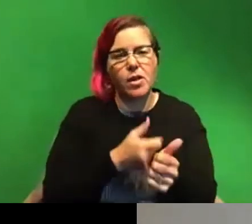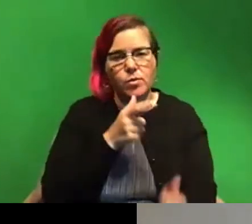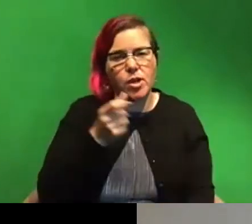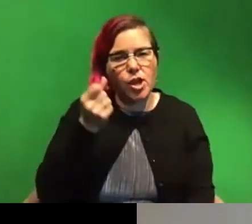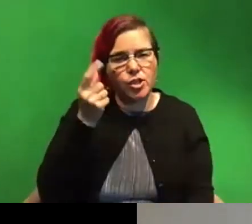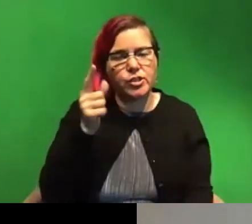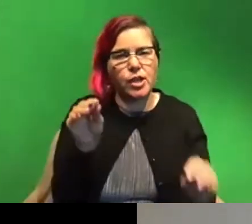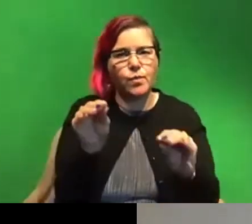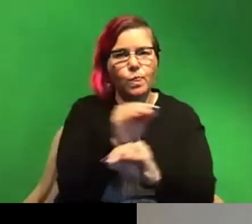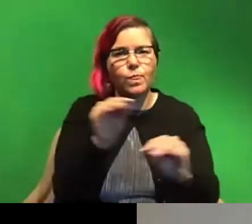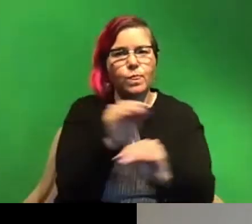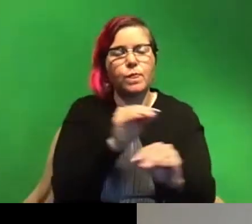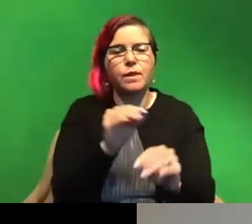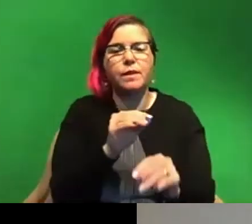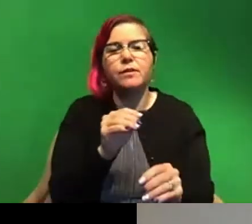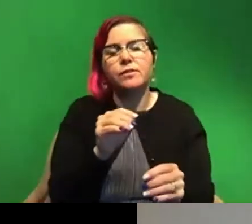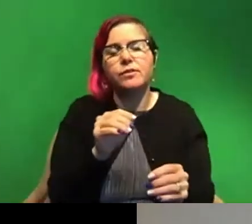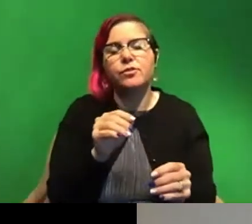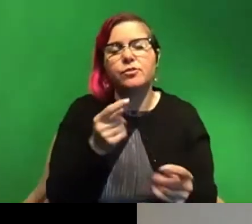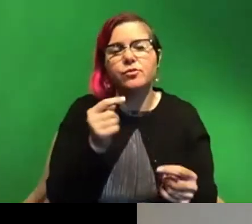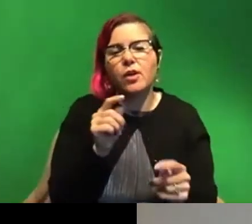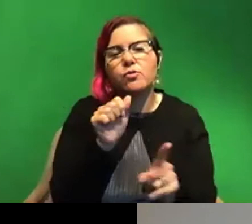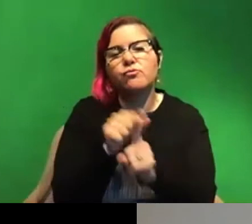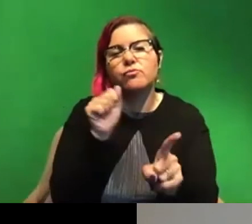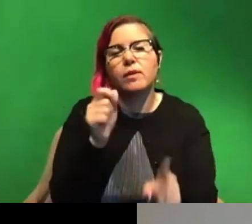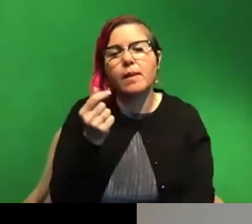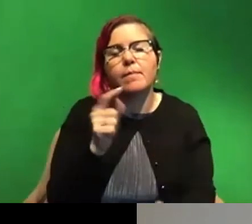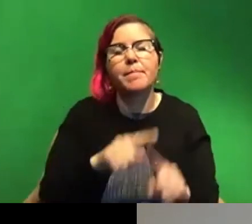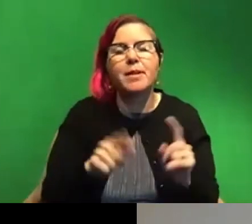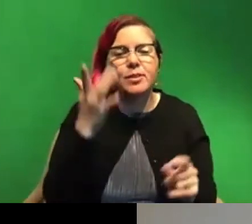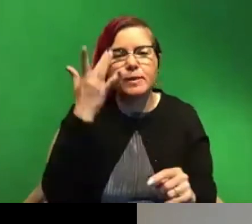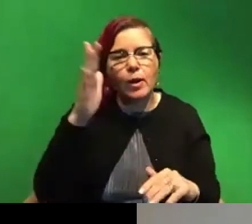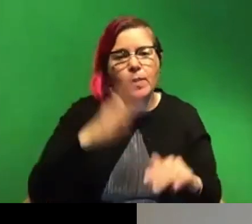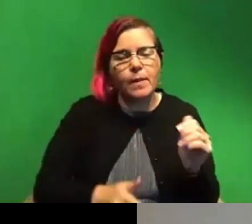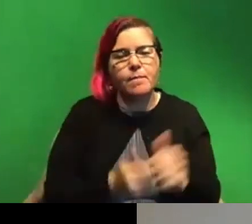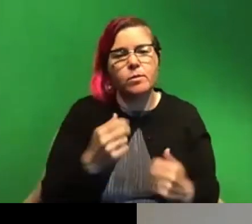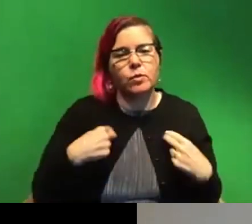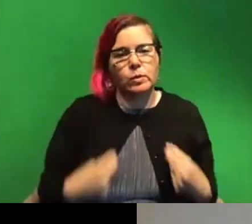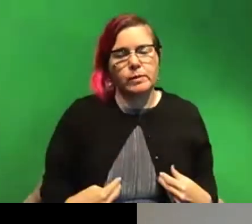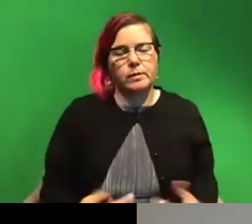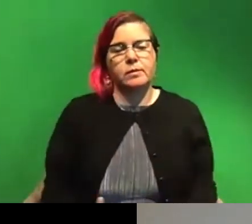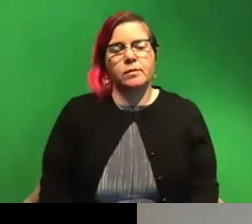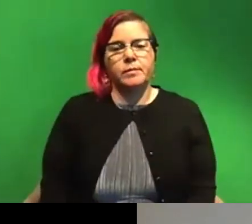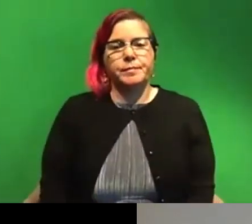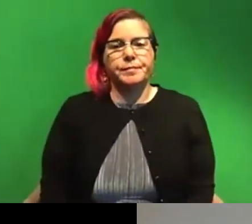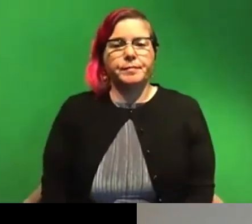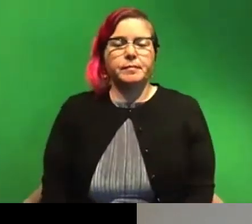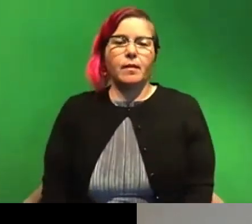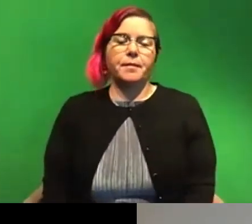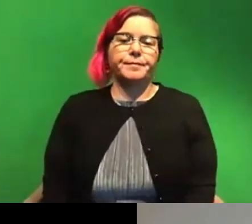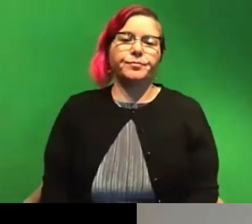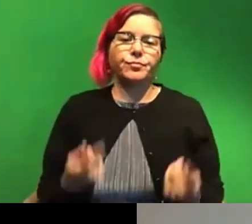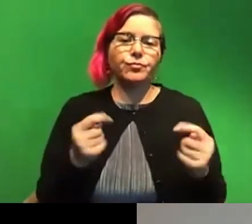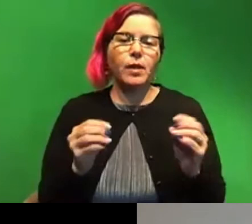you're just trying to, trip it up a little bit, but it's smarter than most humans would be. And so, try to be a